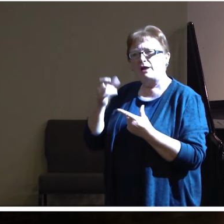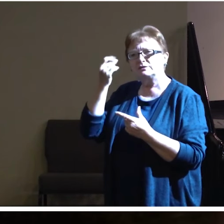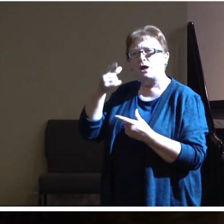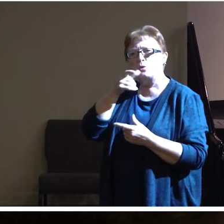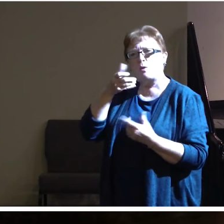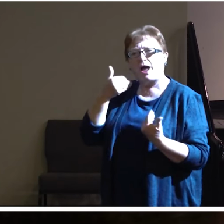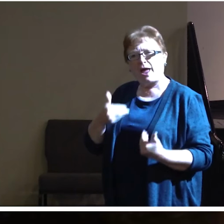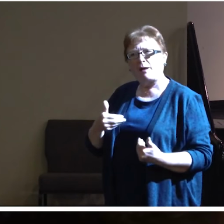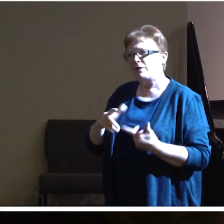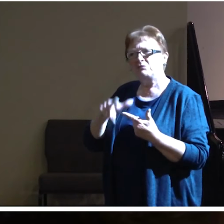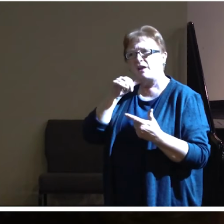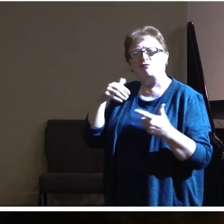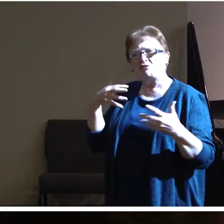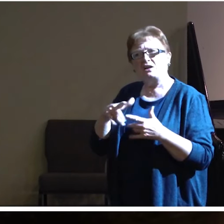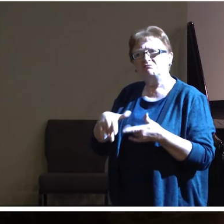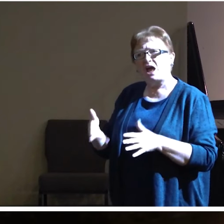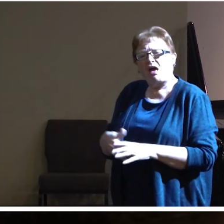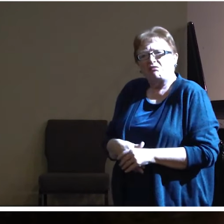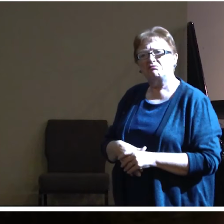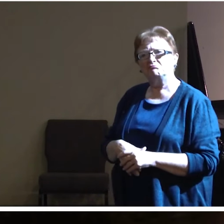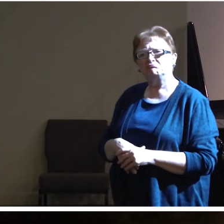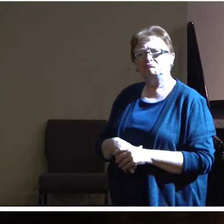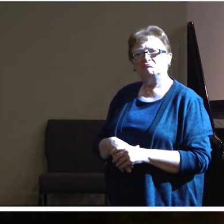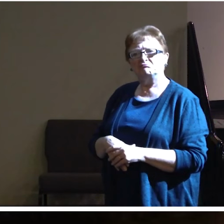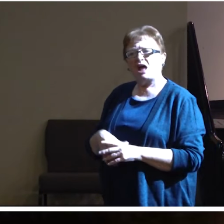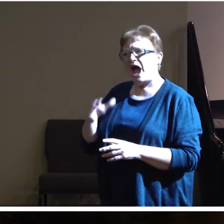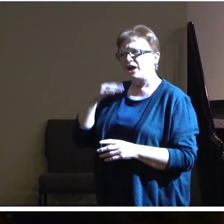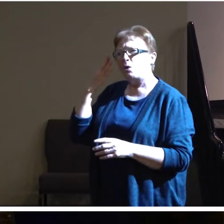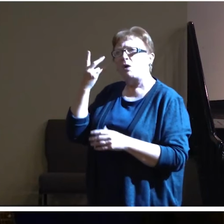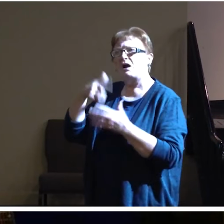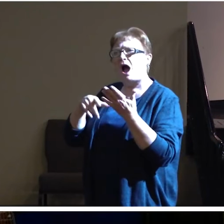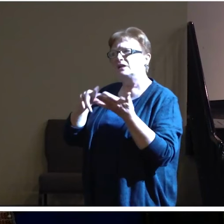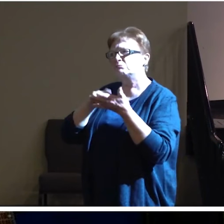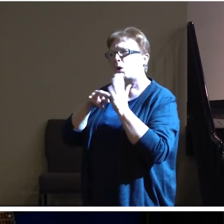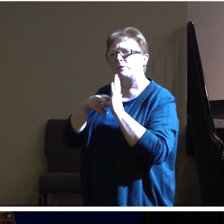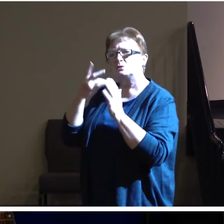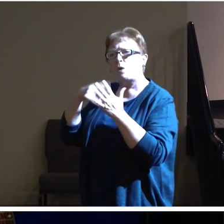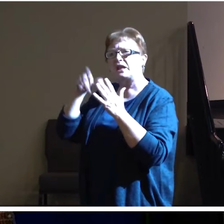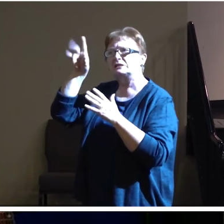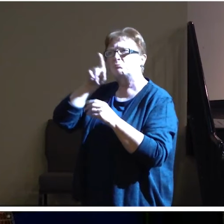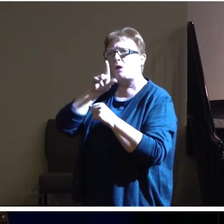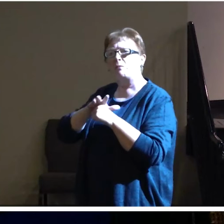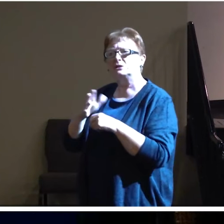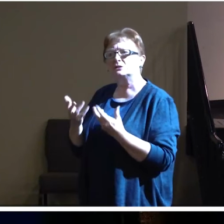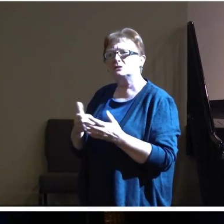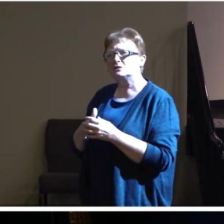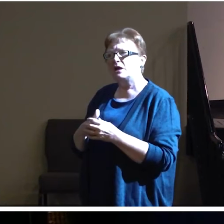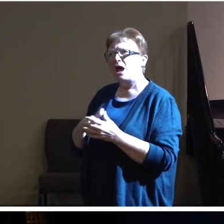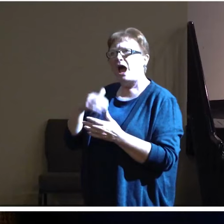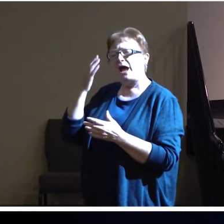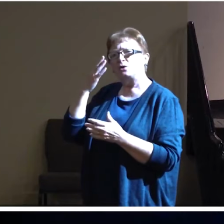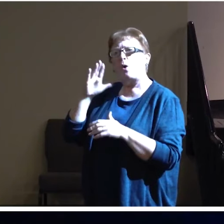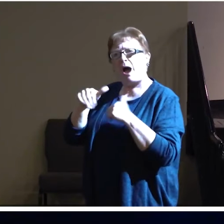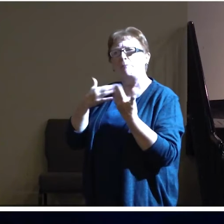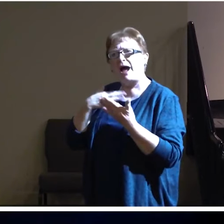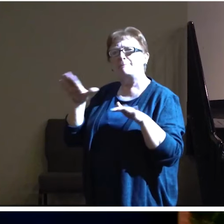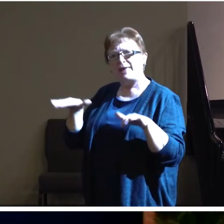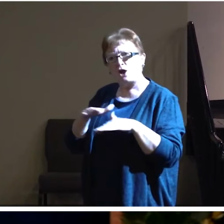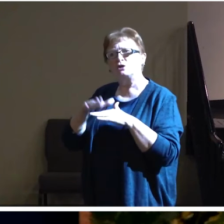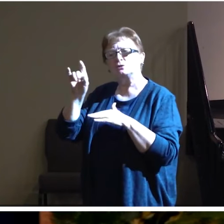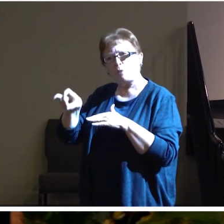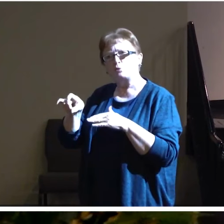You're not afraid of death. You know what God's purposes and promises are. You know how your marriage is supposed to function.